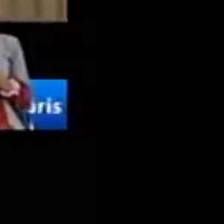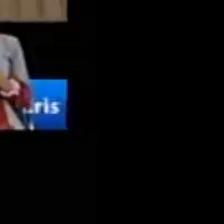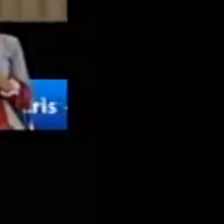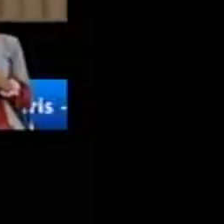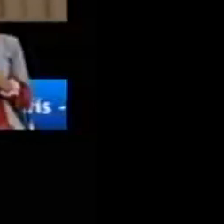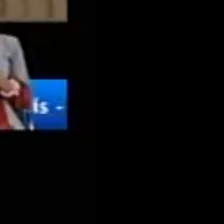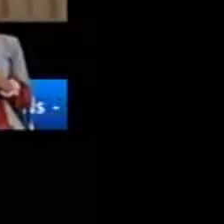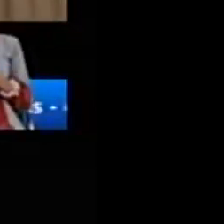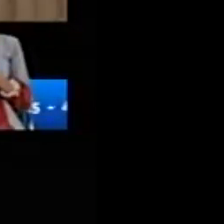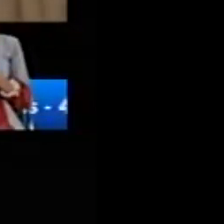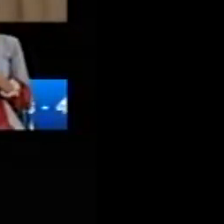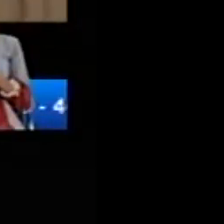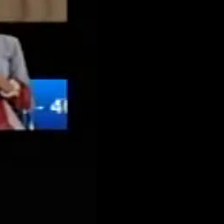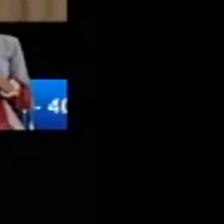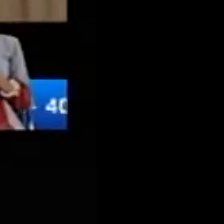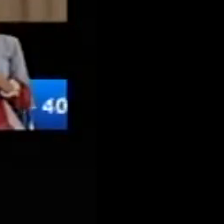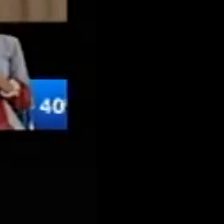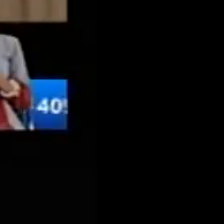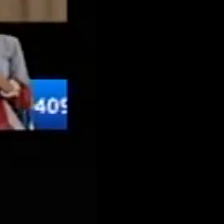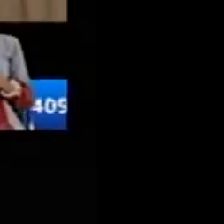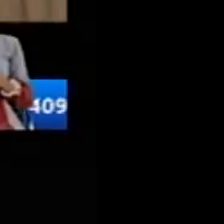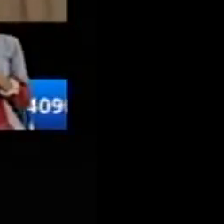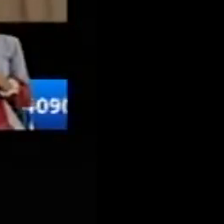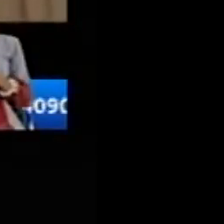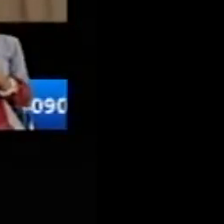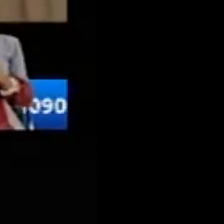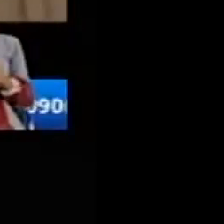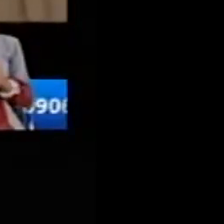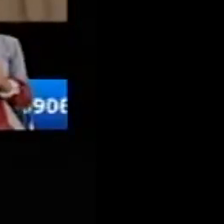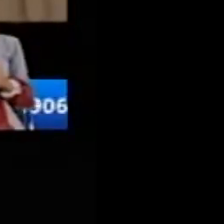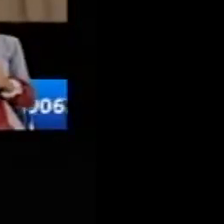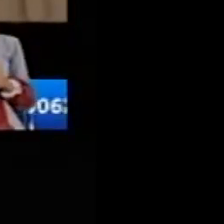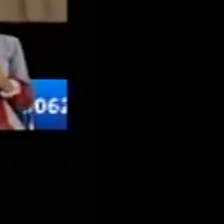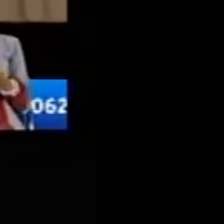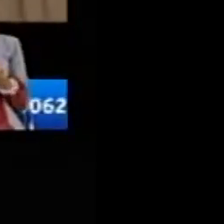Glorify in everything I do.